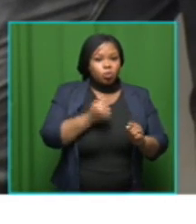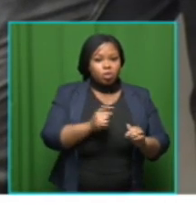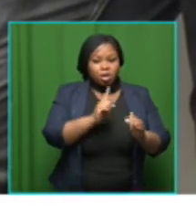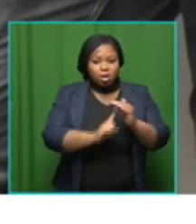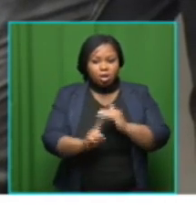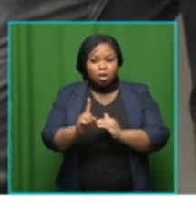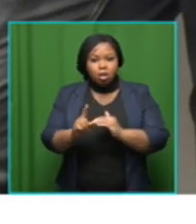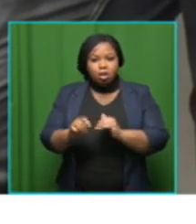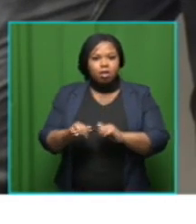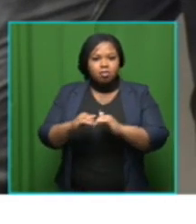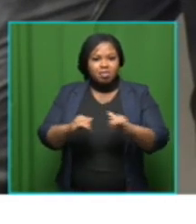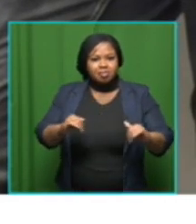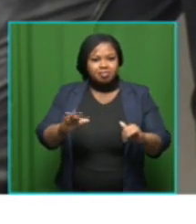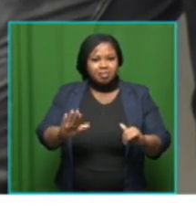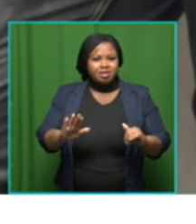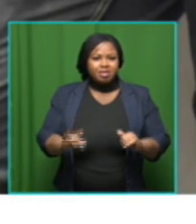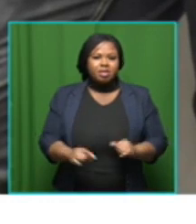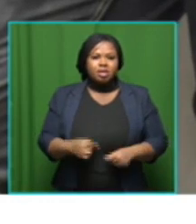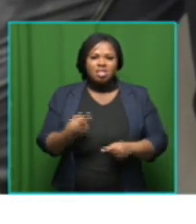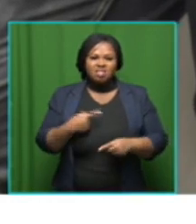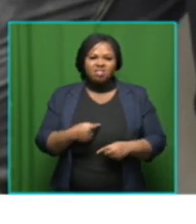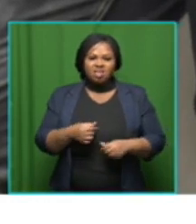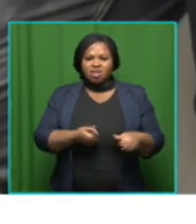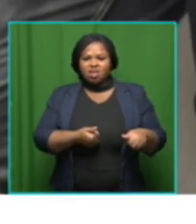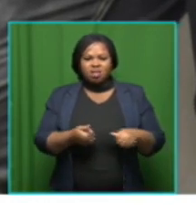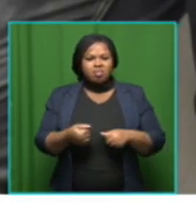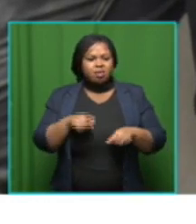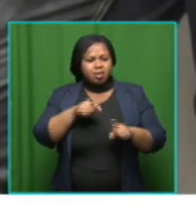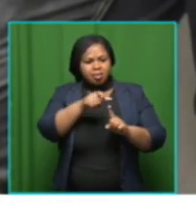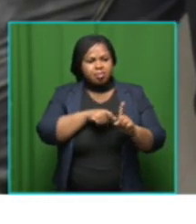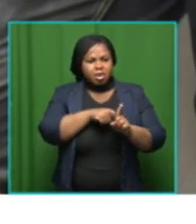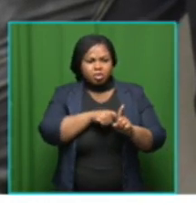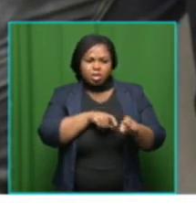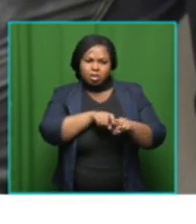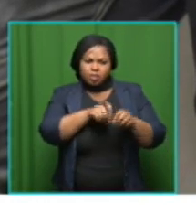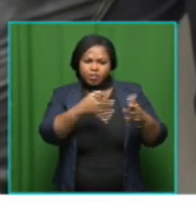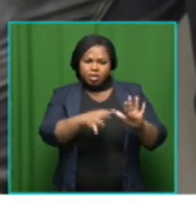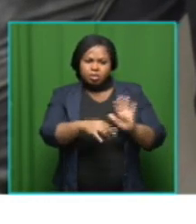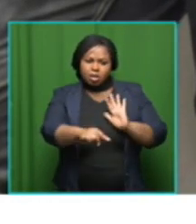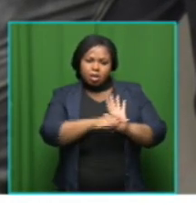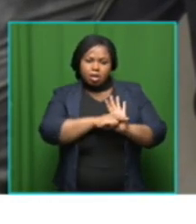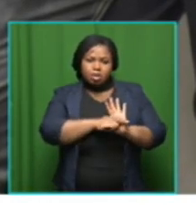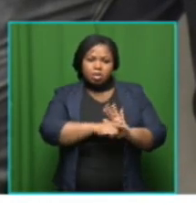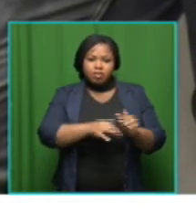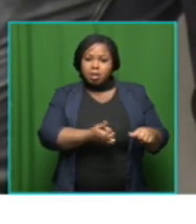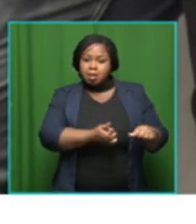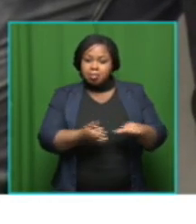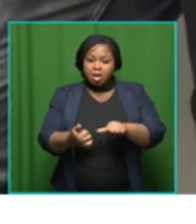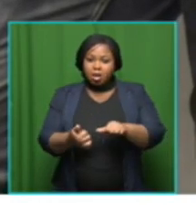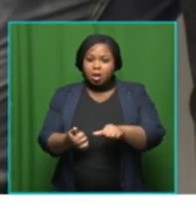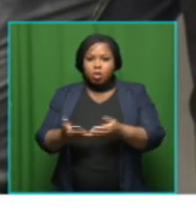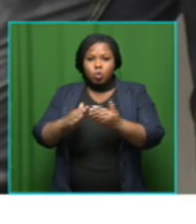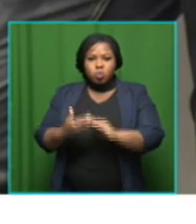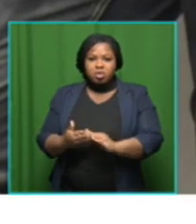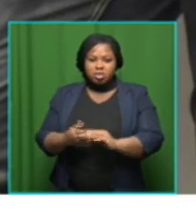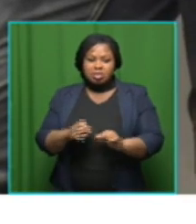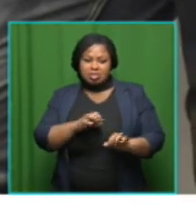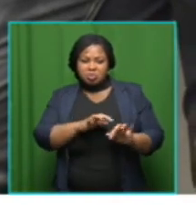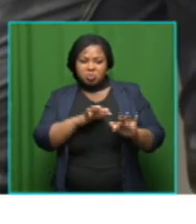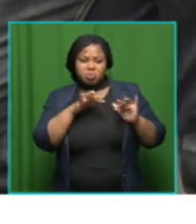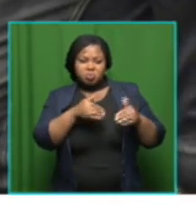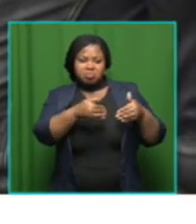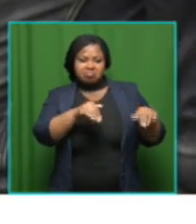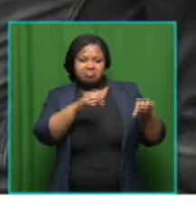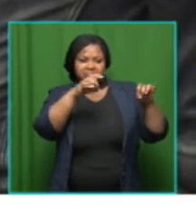to the community, having tested negative, people don't want to be seen as that person that, somebody doesn't want to interact with, or just even straight